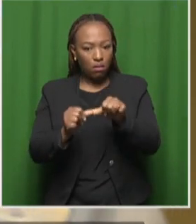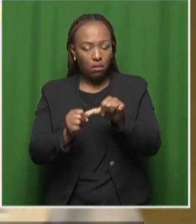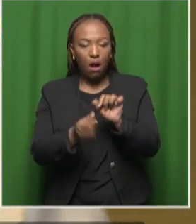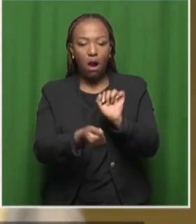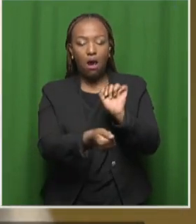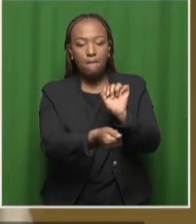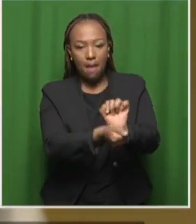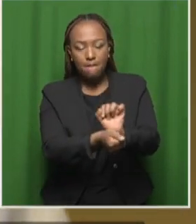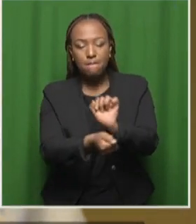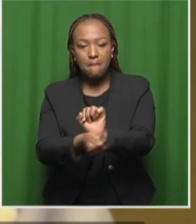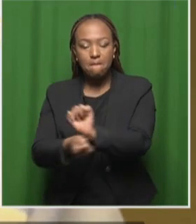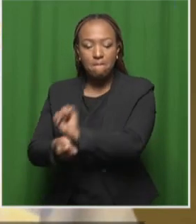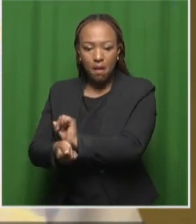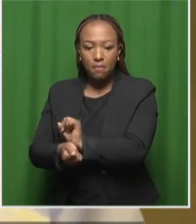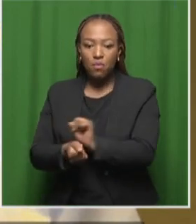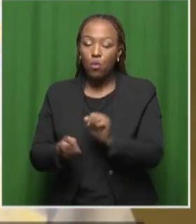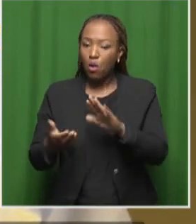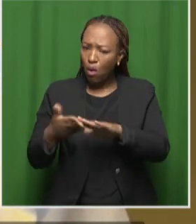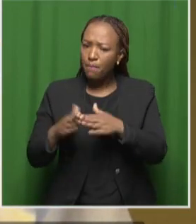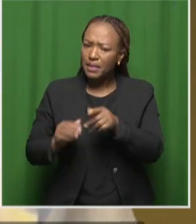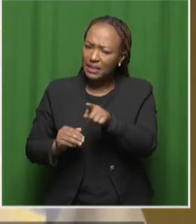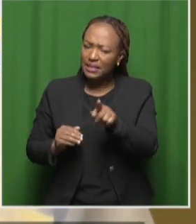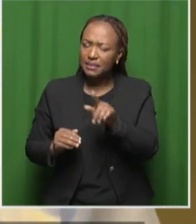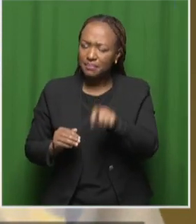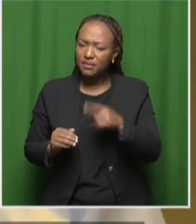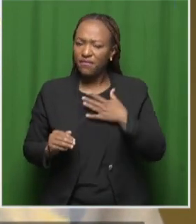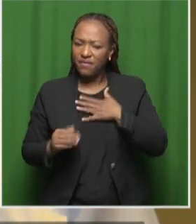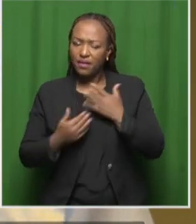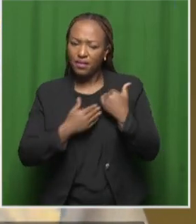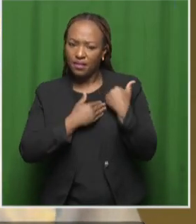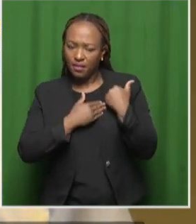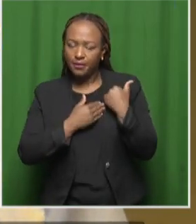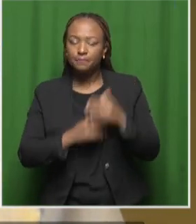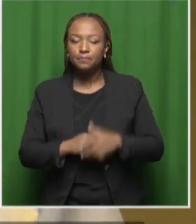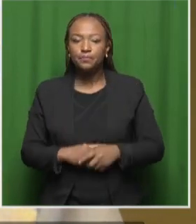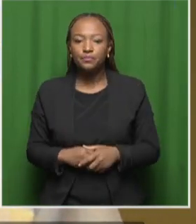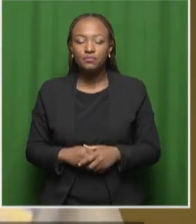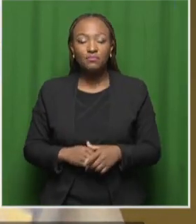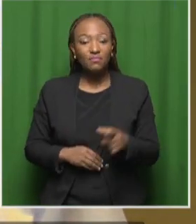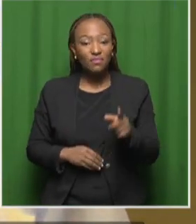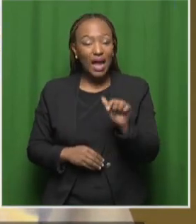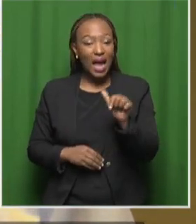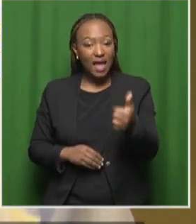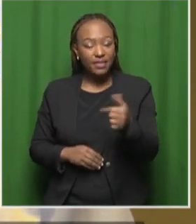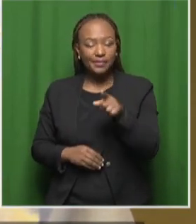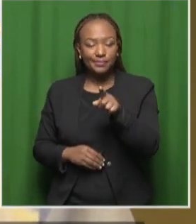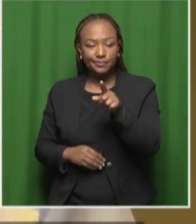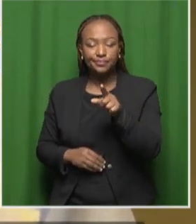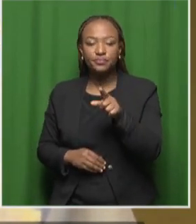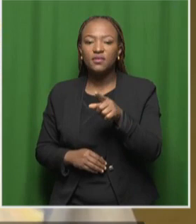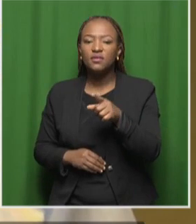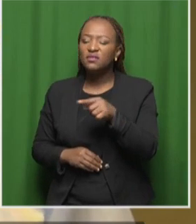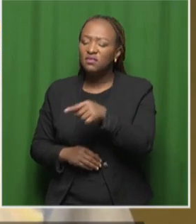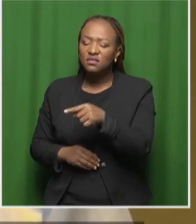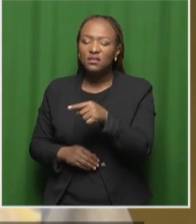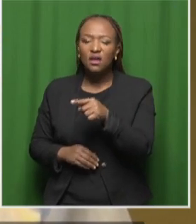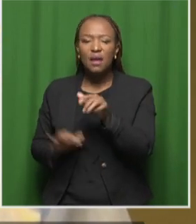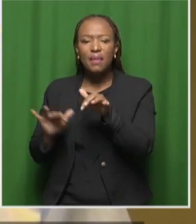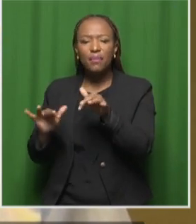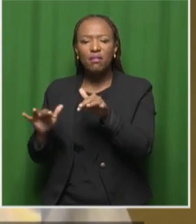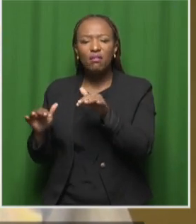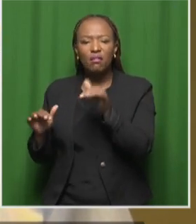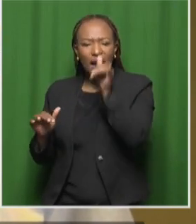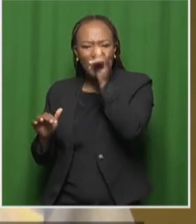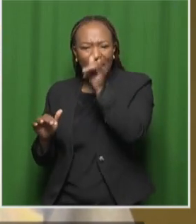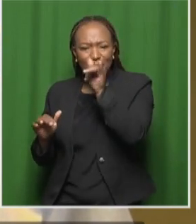other thing is that dealing with the extortionist in terms of proactively so. Within